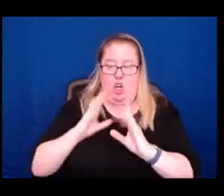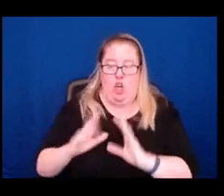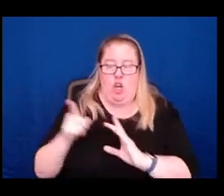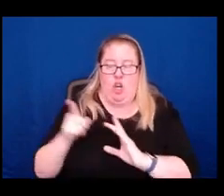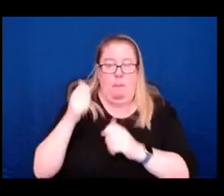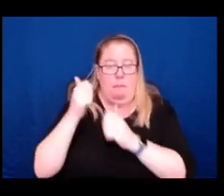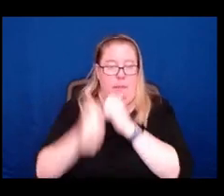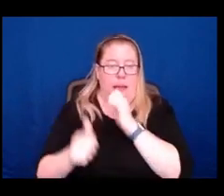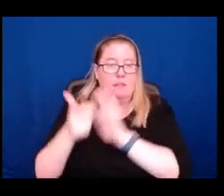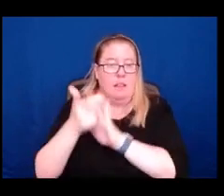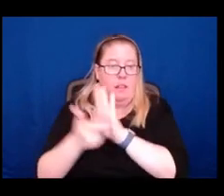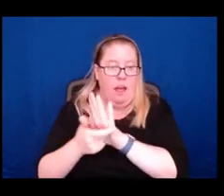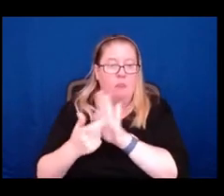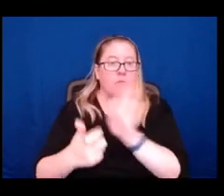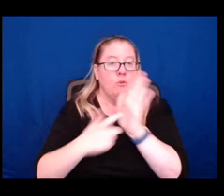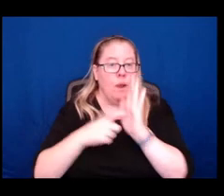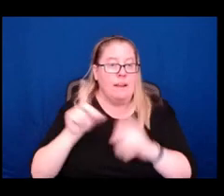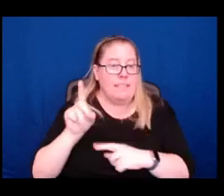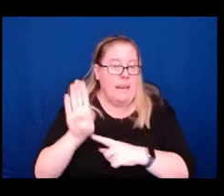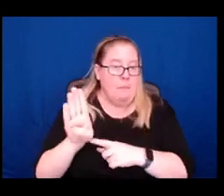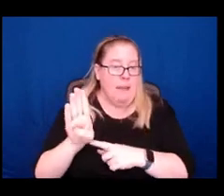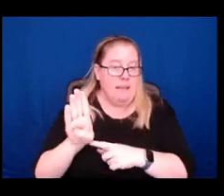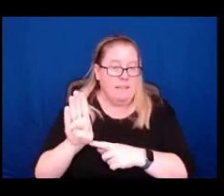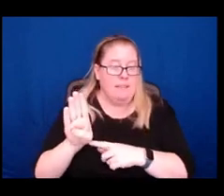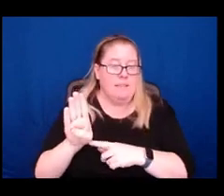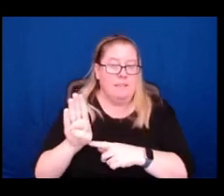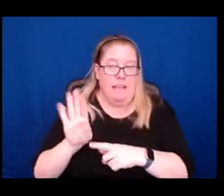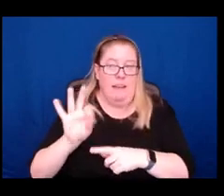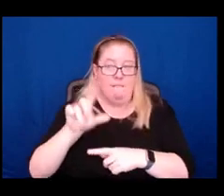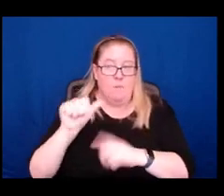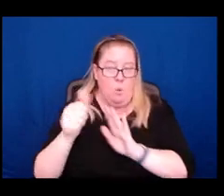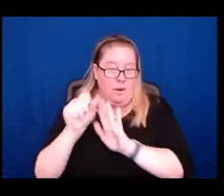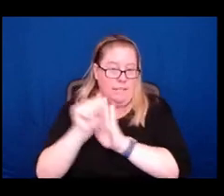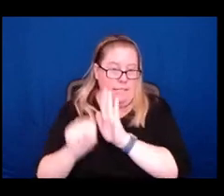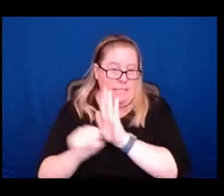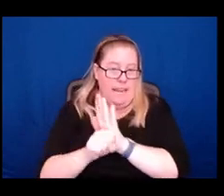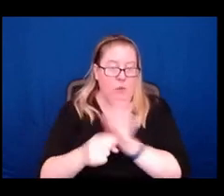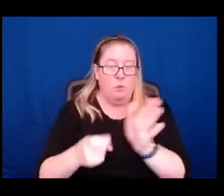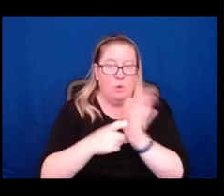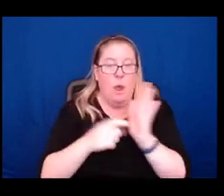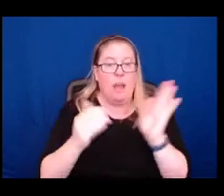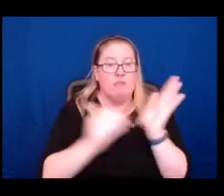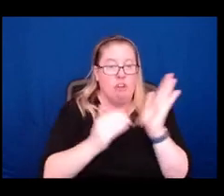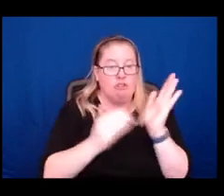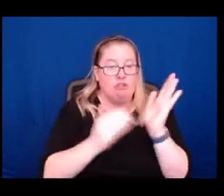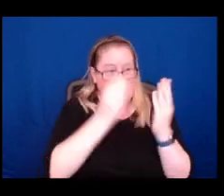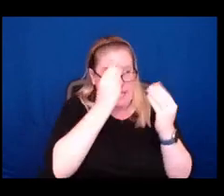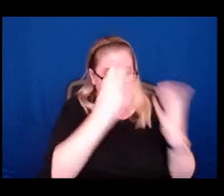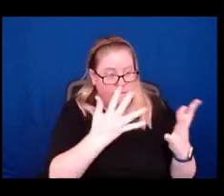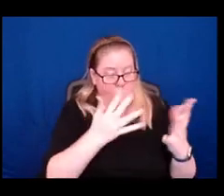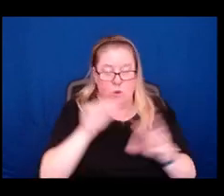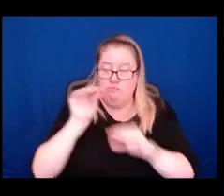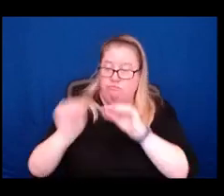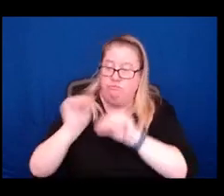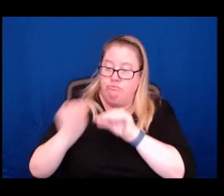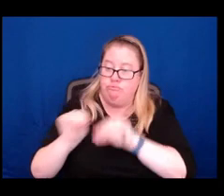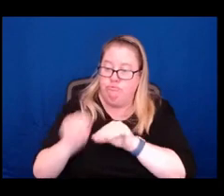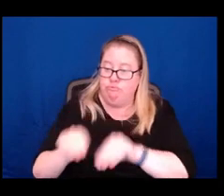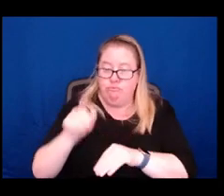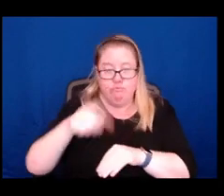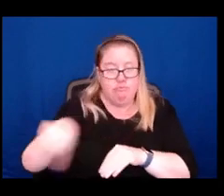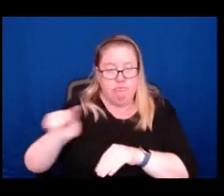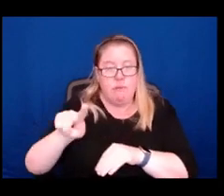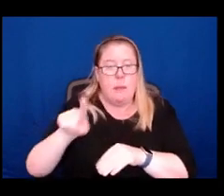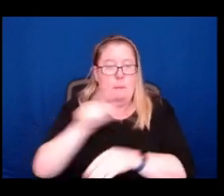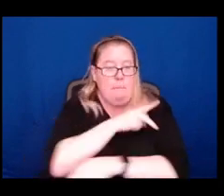passed legislation requiring a database in the state of Florida that would require doctors to put information about their fibroid